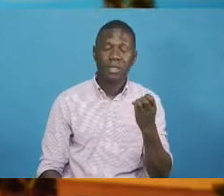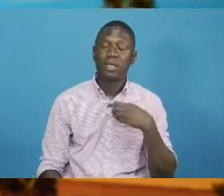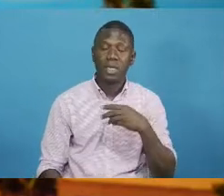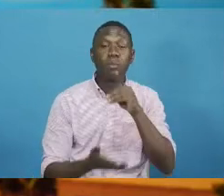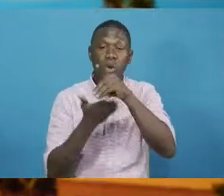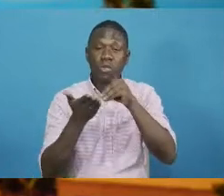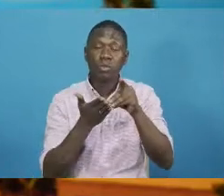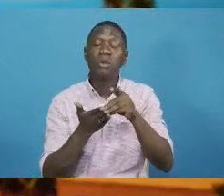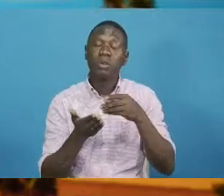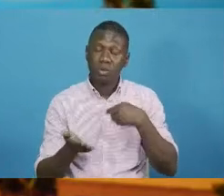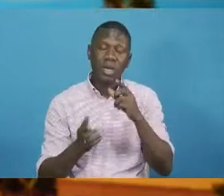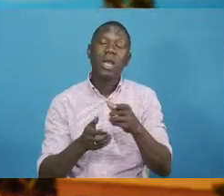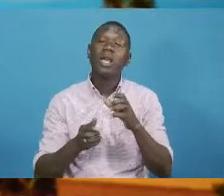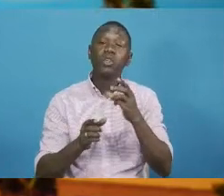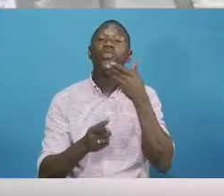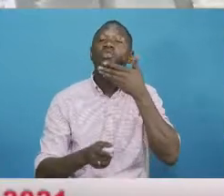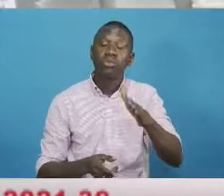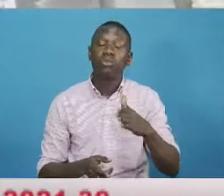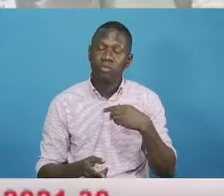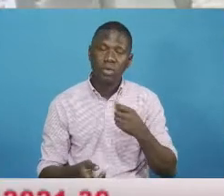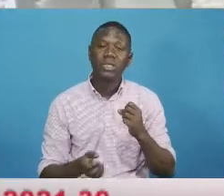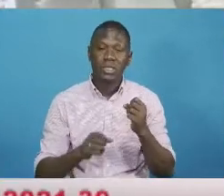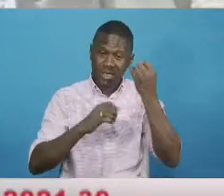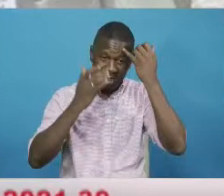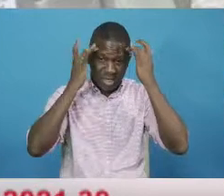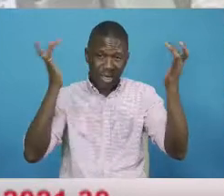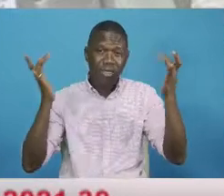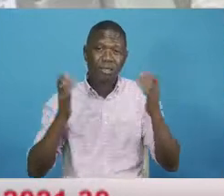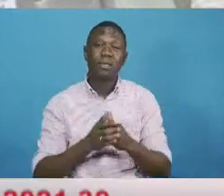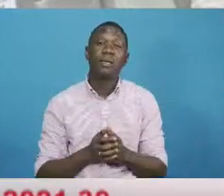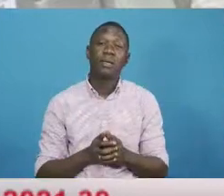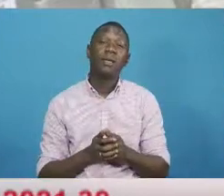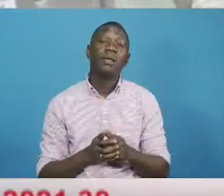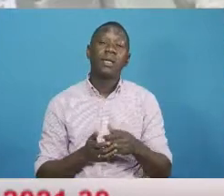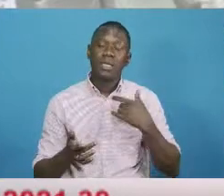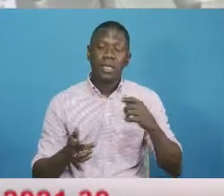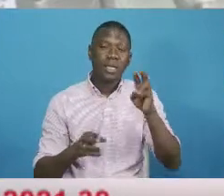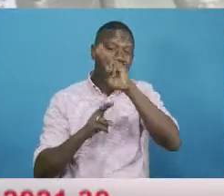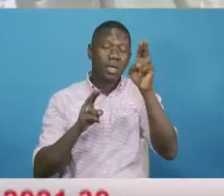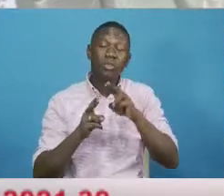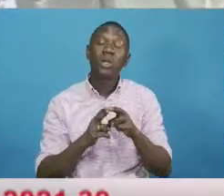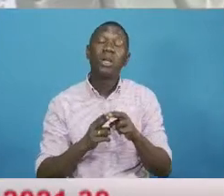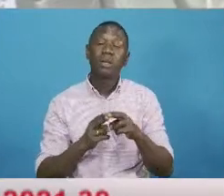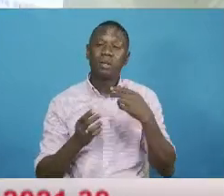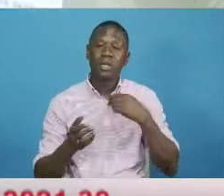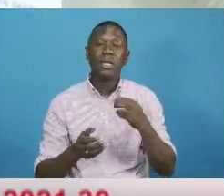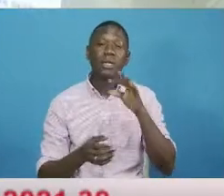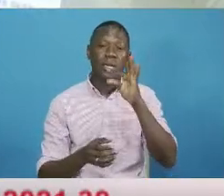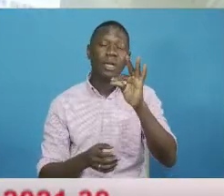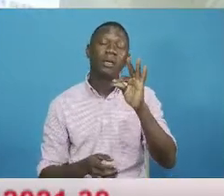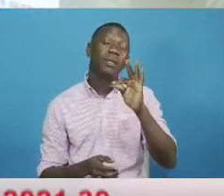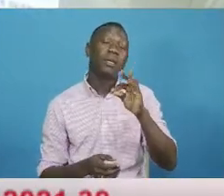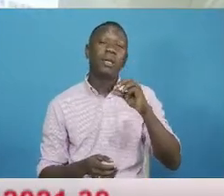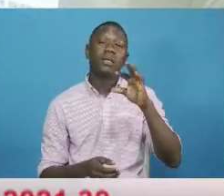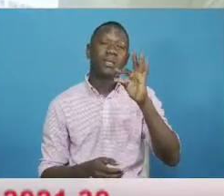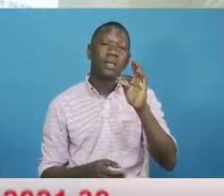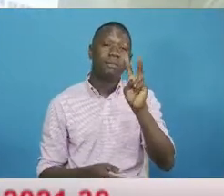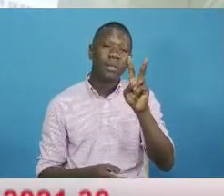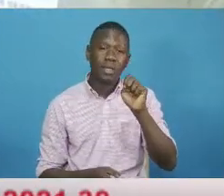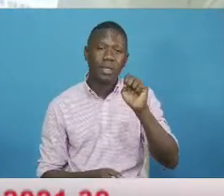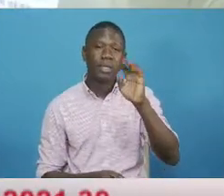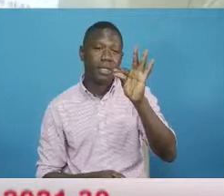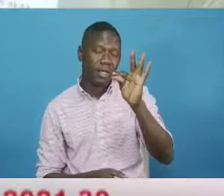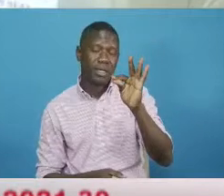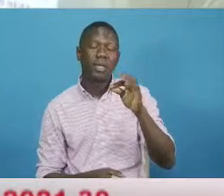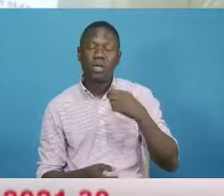skills. Abibatu Sise reports. The national policy seeks to reinforce technical, vocational education and training system in the Gambia. It